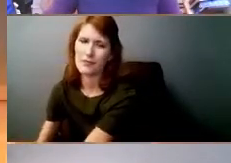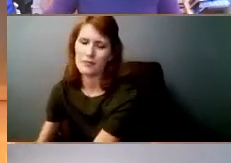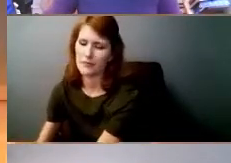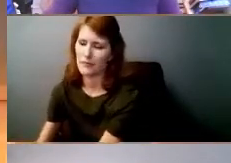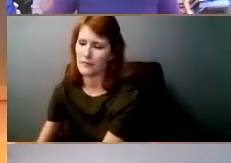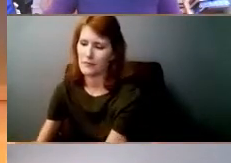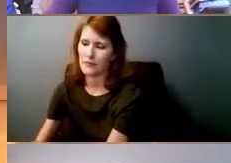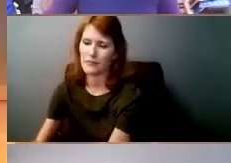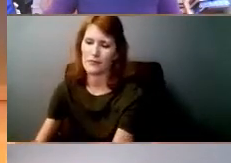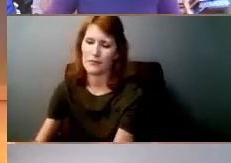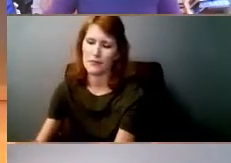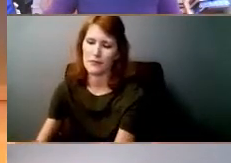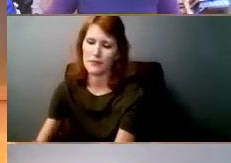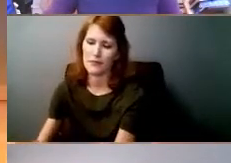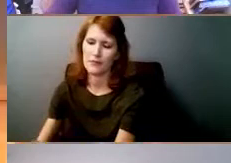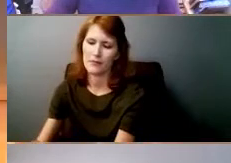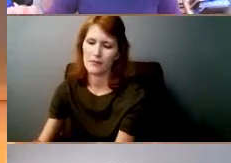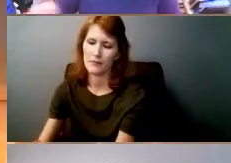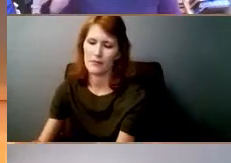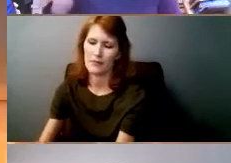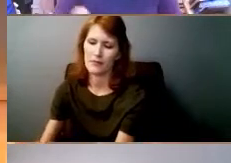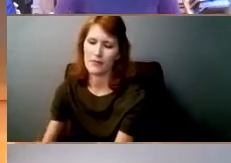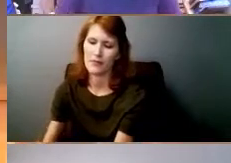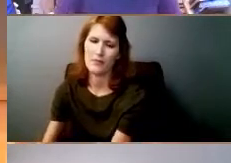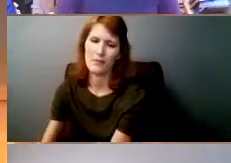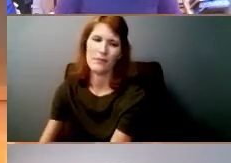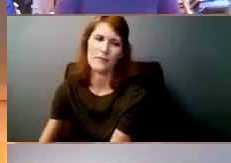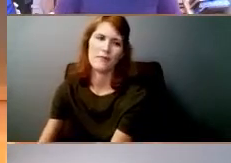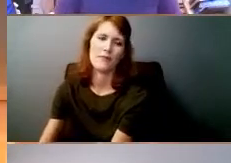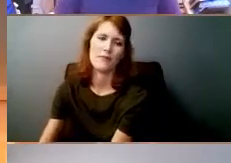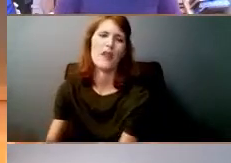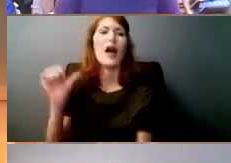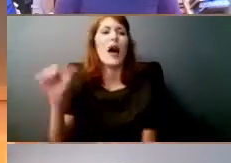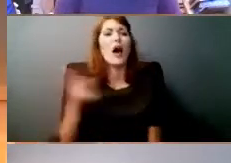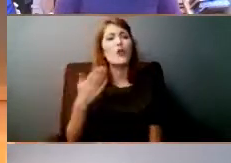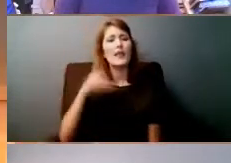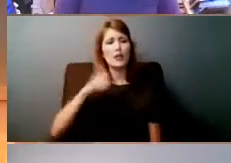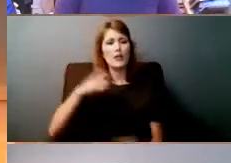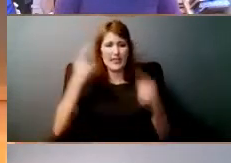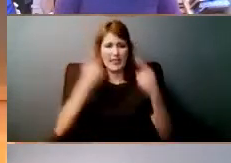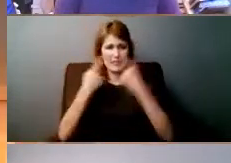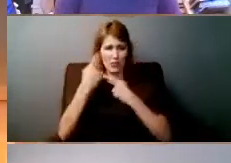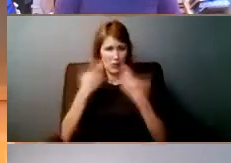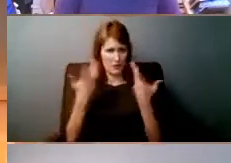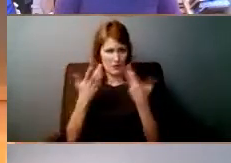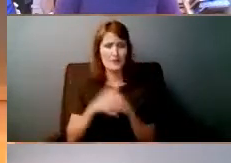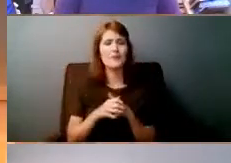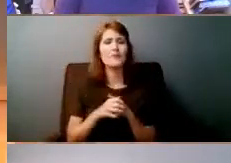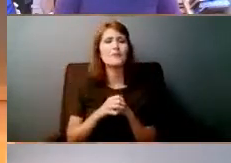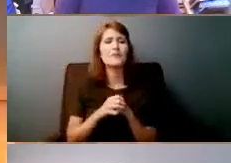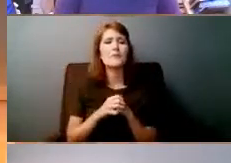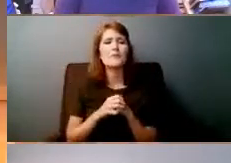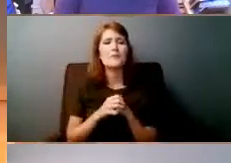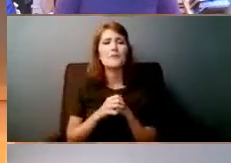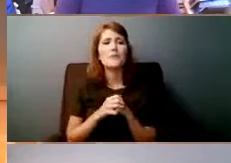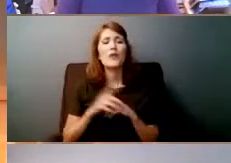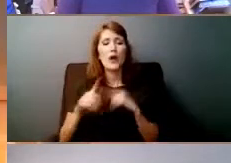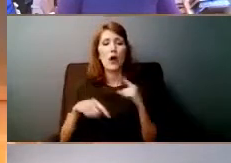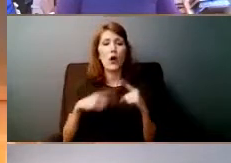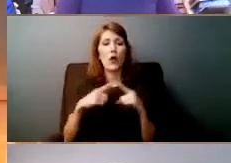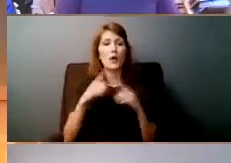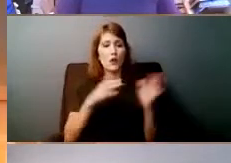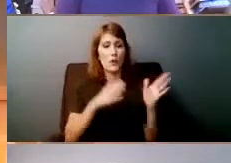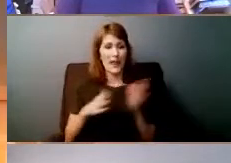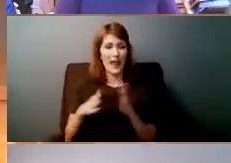The other thing that you need to consider, or another piece that you need to think about, is when you're planning an event